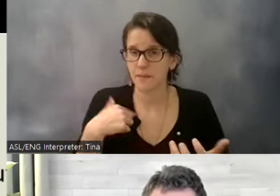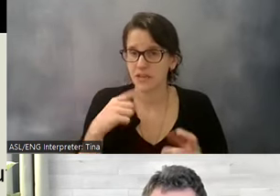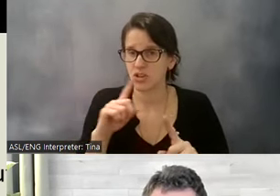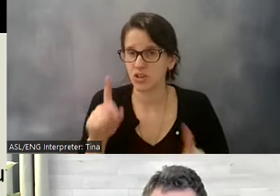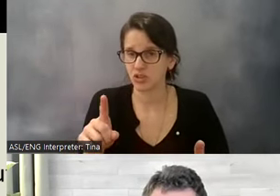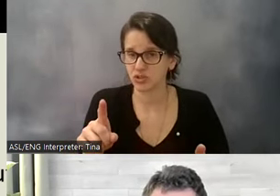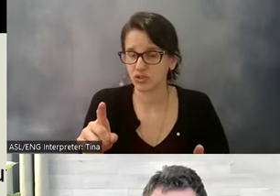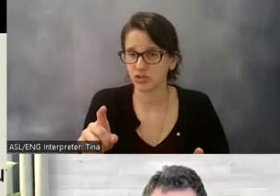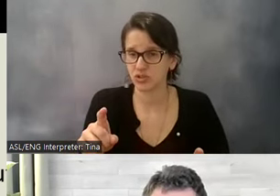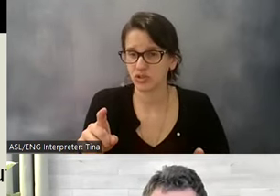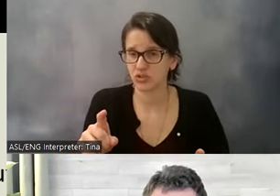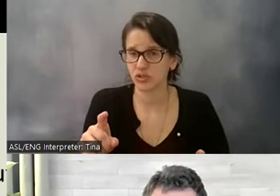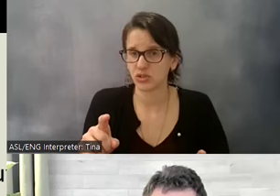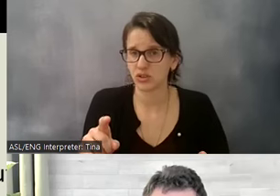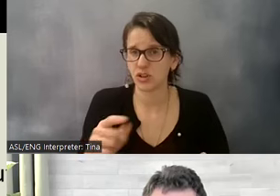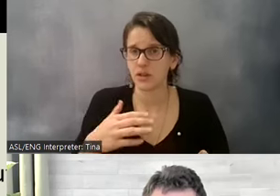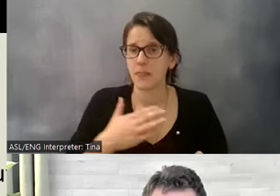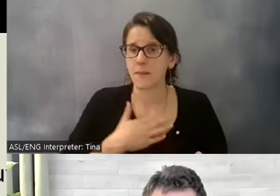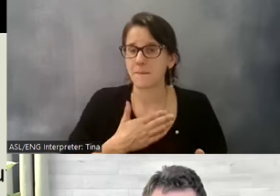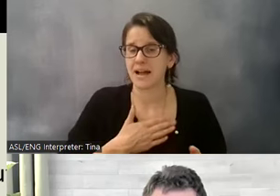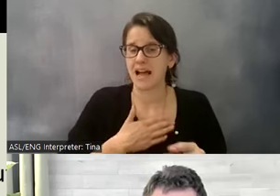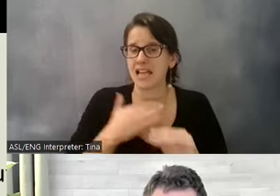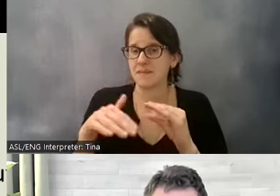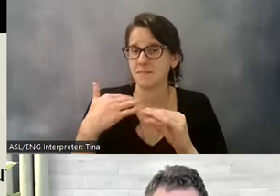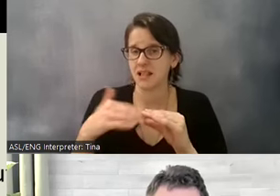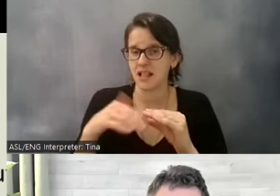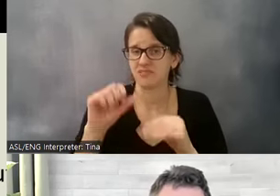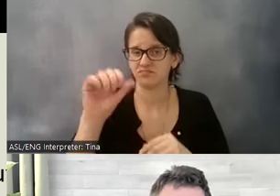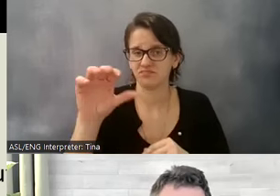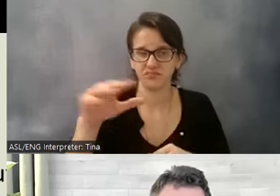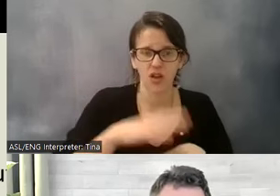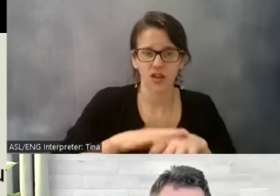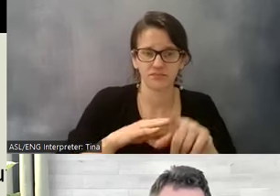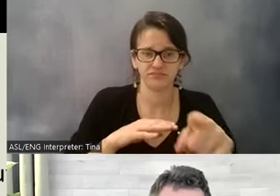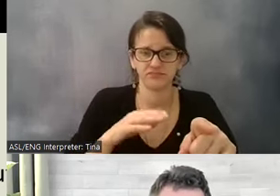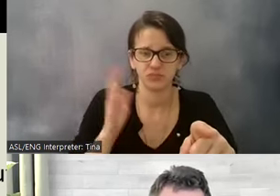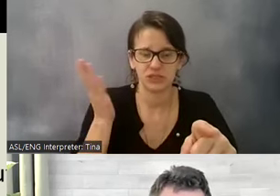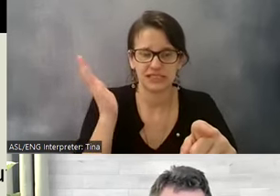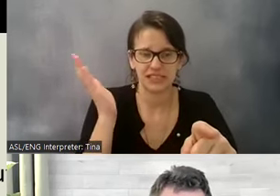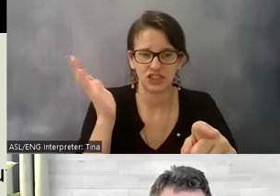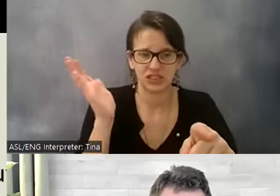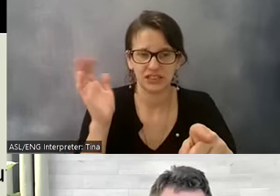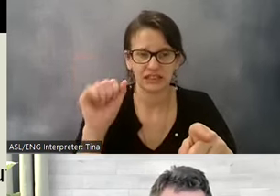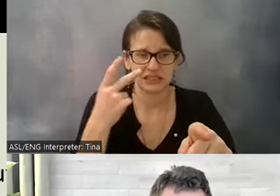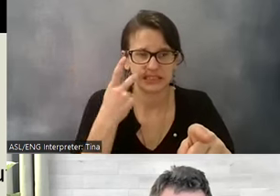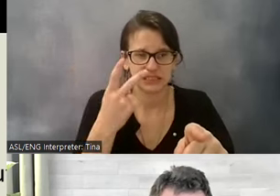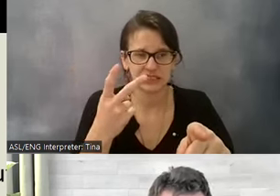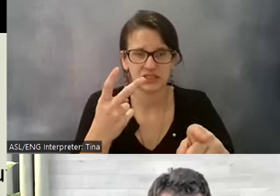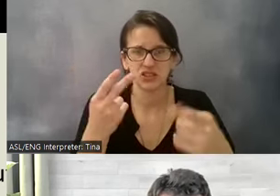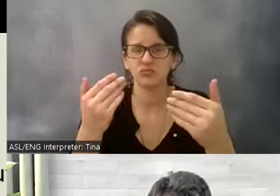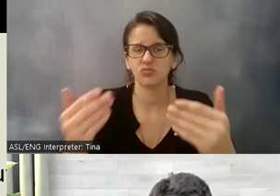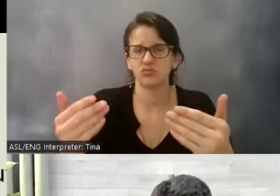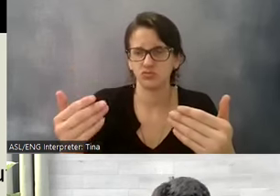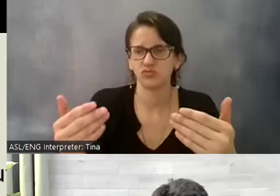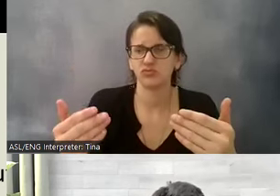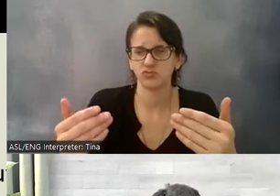feel free to, my email address is on the presentation. Just get in touch